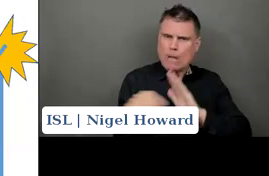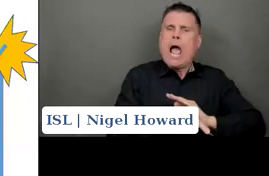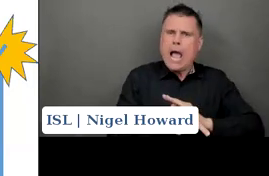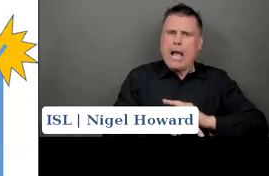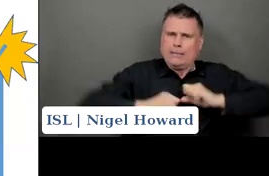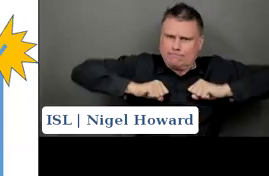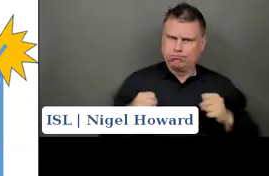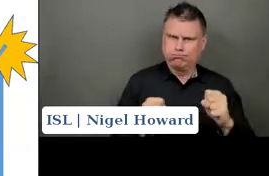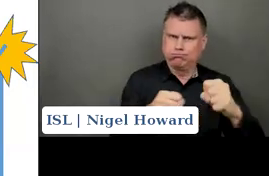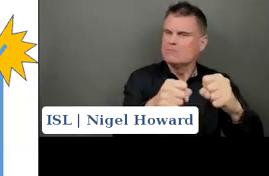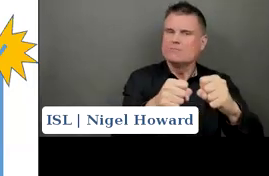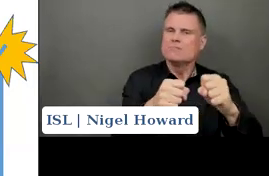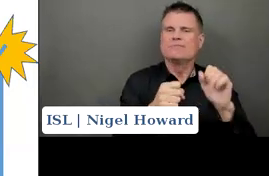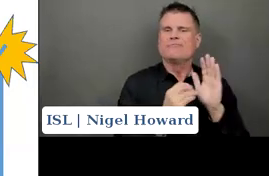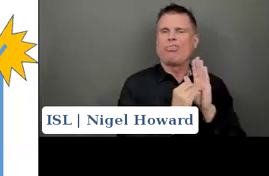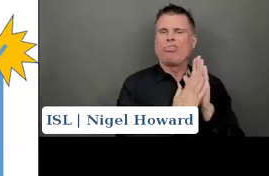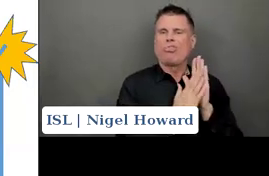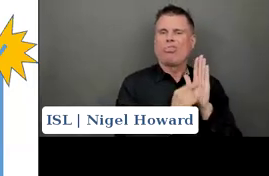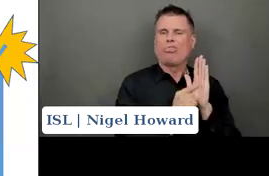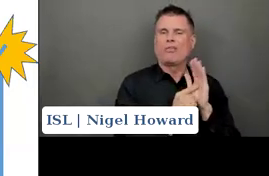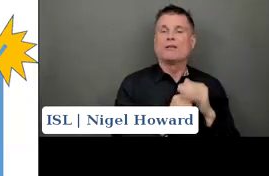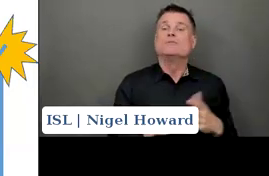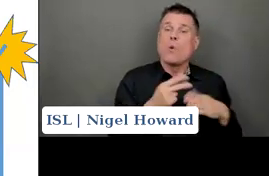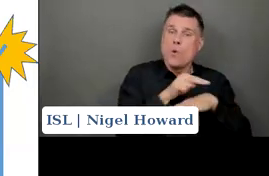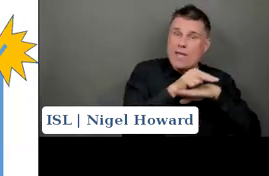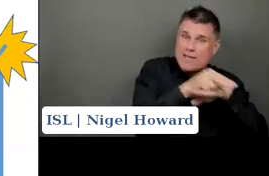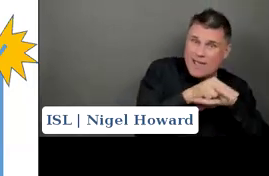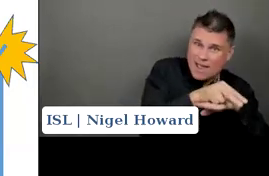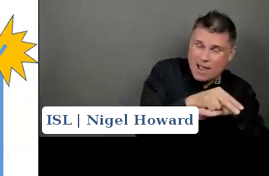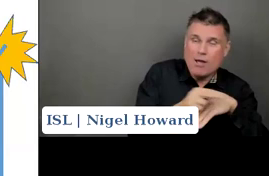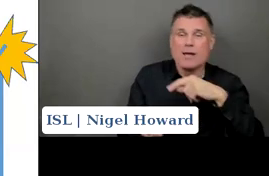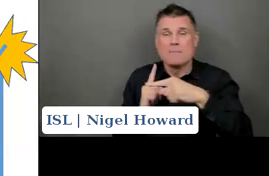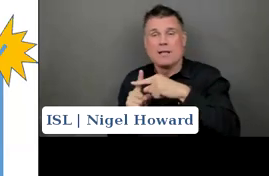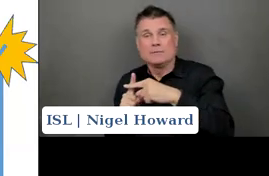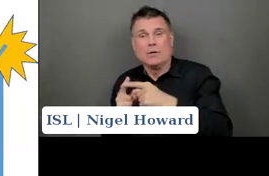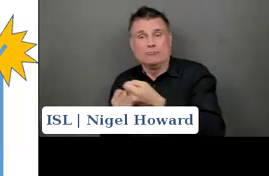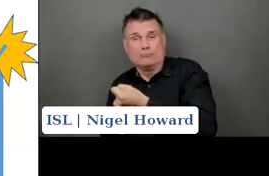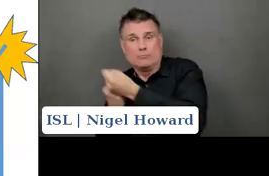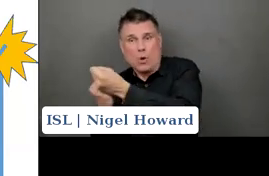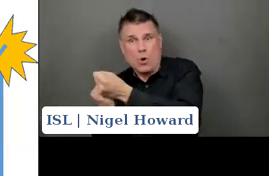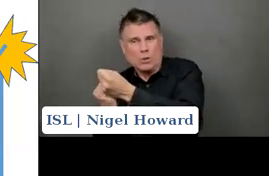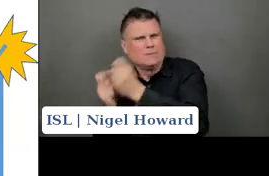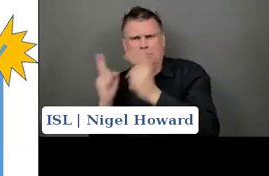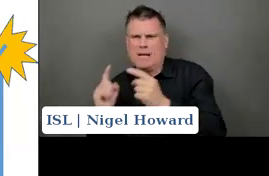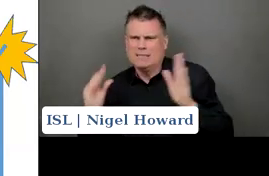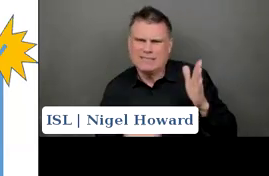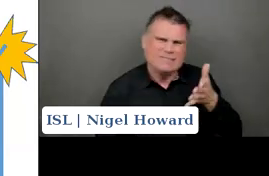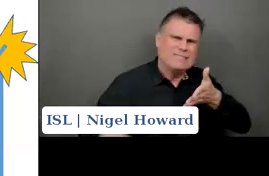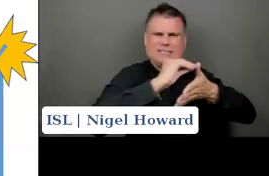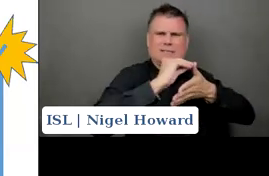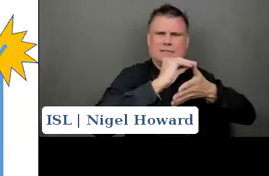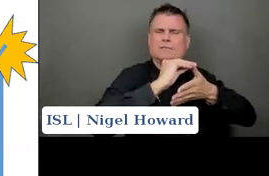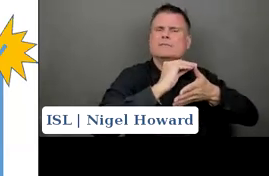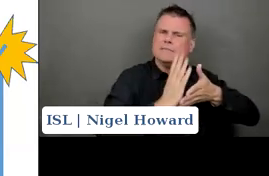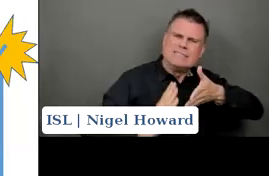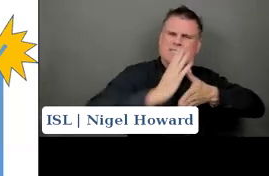entry point into social protection based on what we were saying beforehand, the linkages and the legal framework existing of how